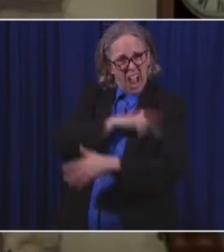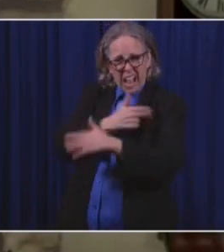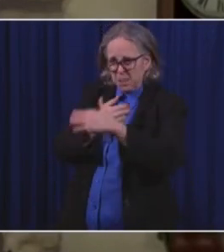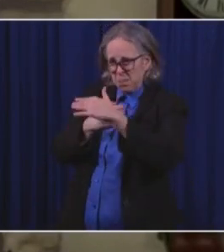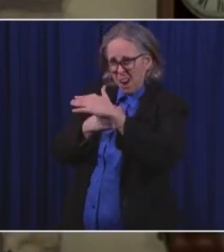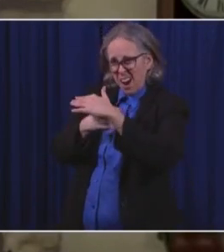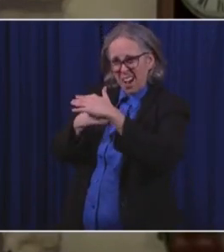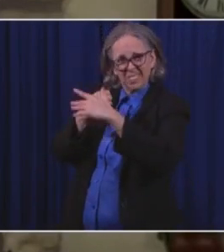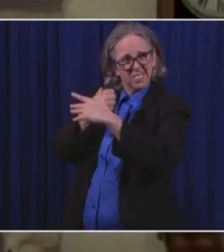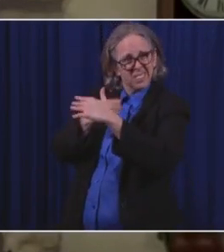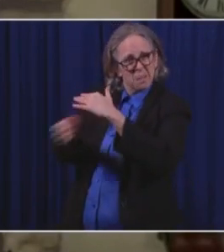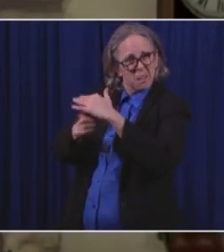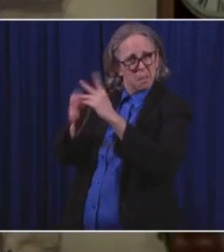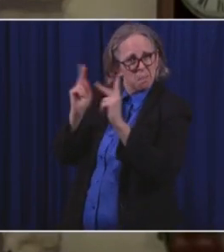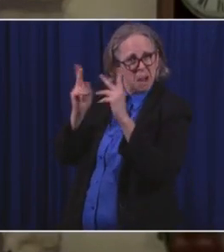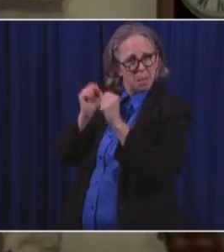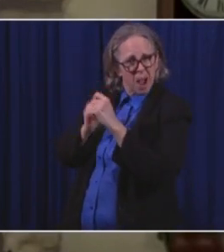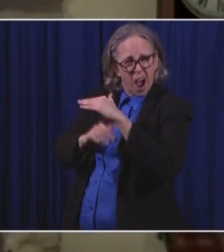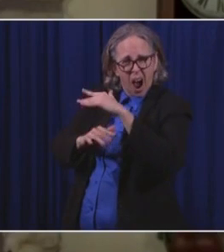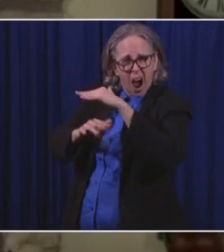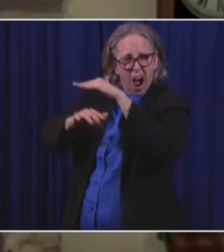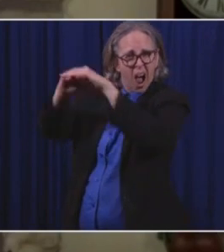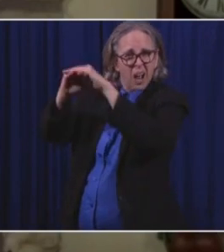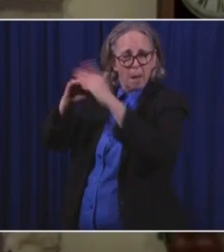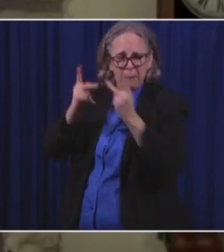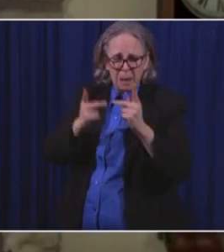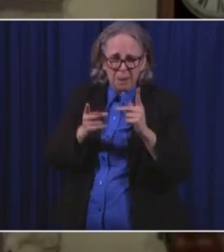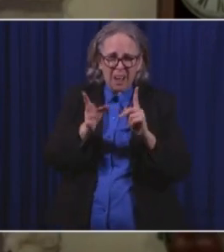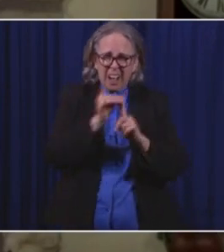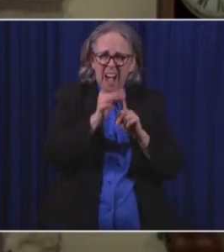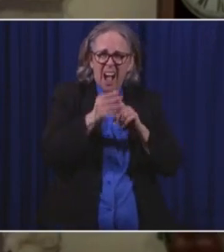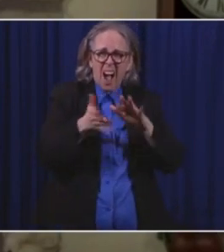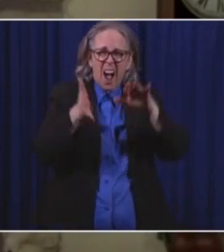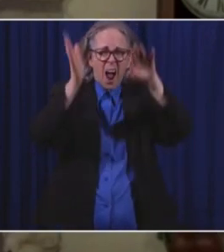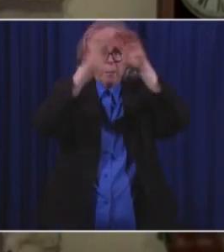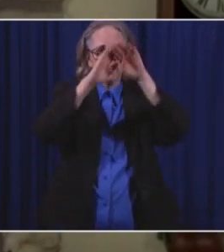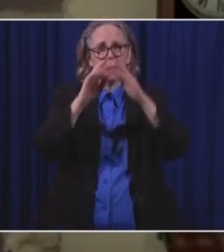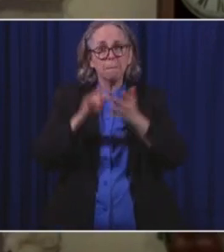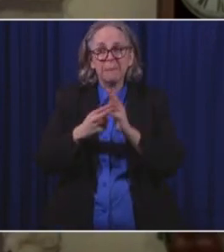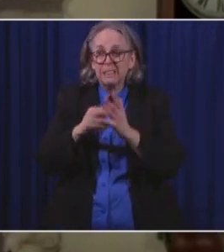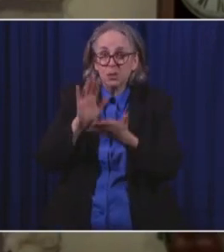schools will not be able to open. Your kids won't be able to go back to school.